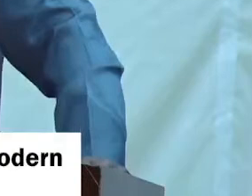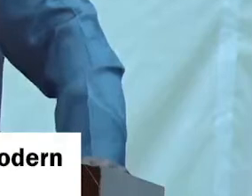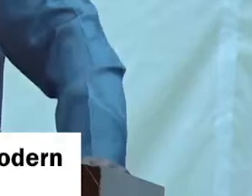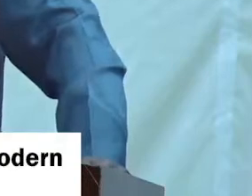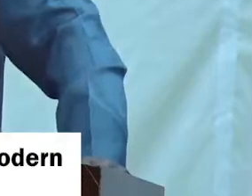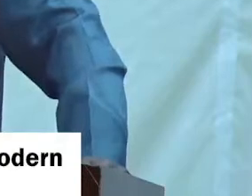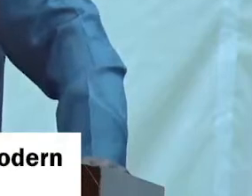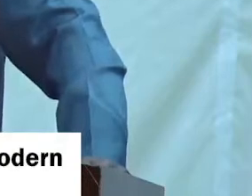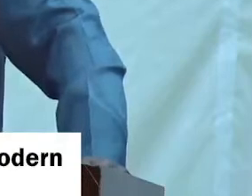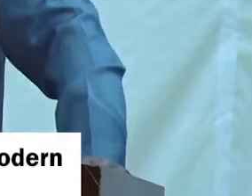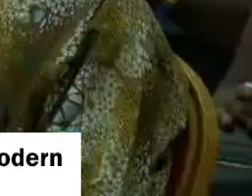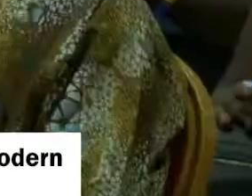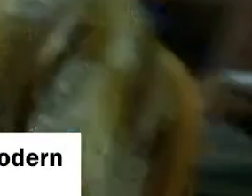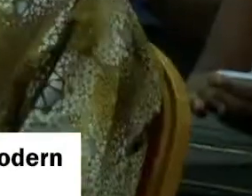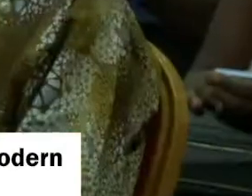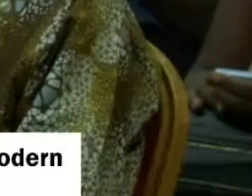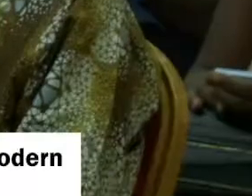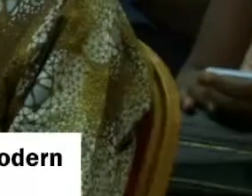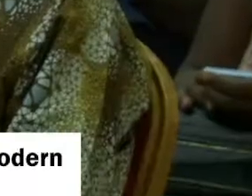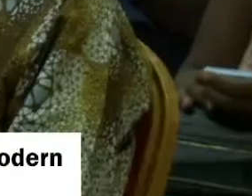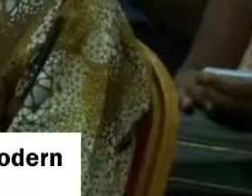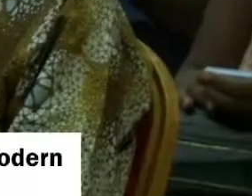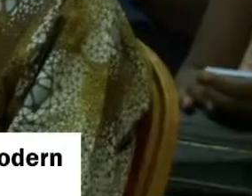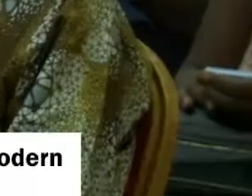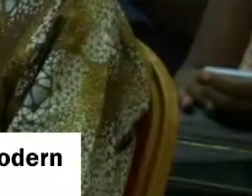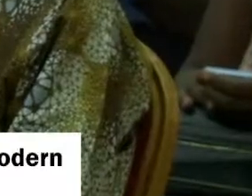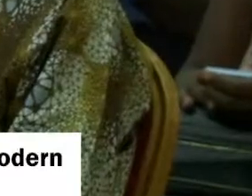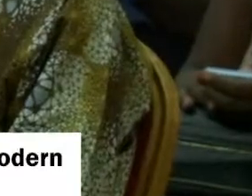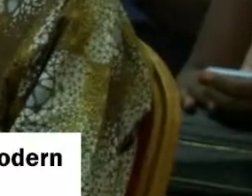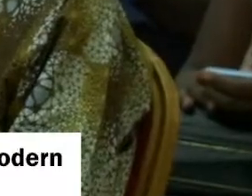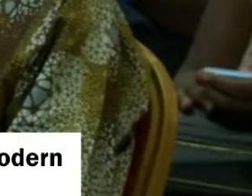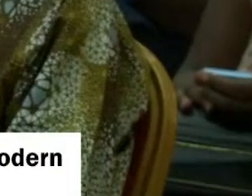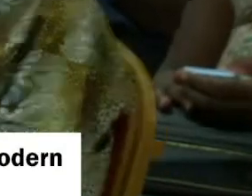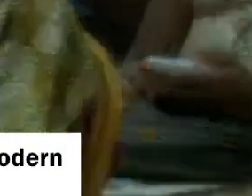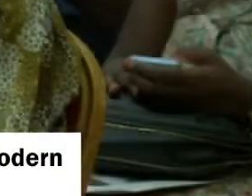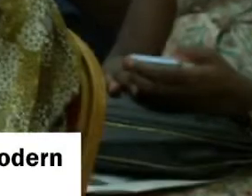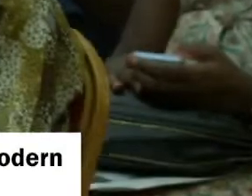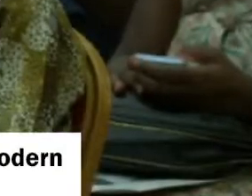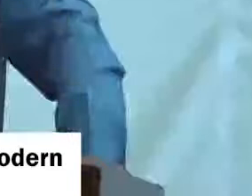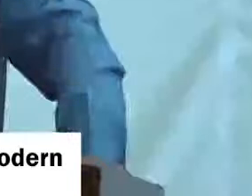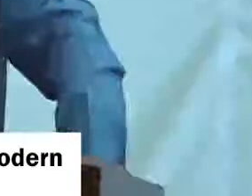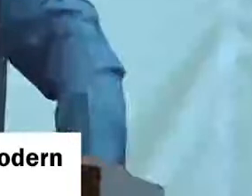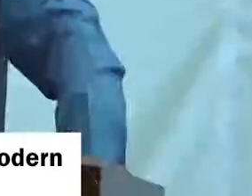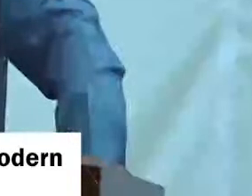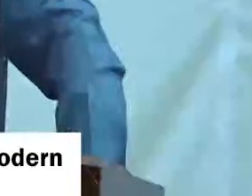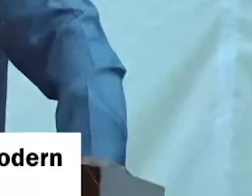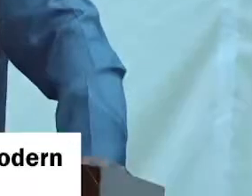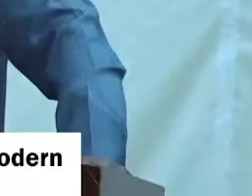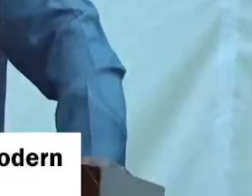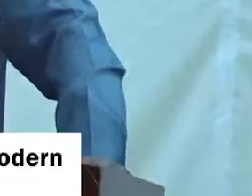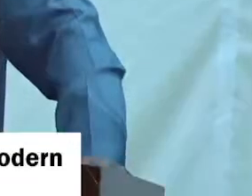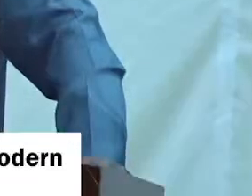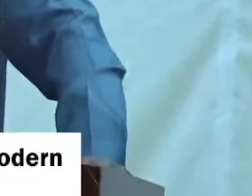we also know him for his service on the National Media Commission as member and as chair of the board of directors